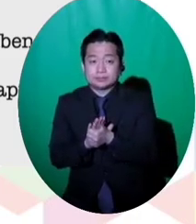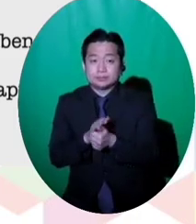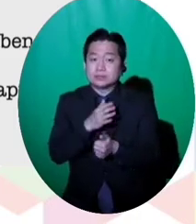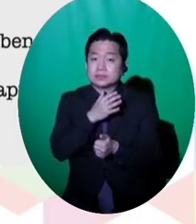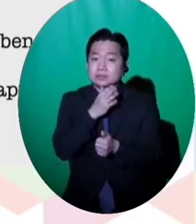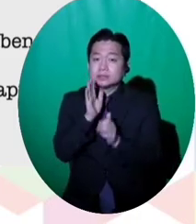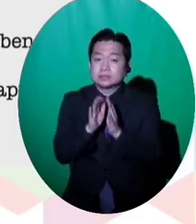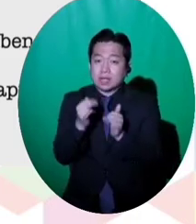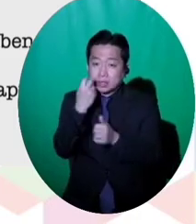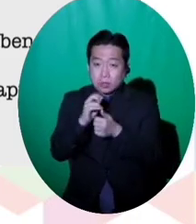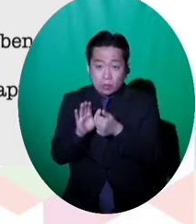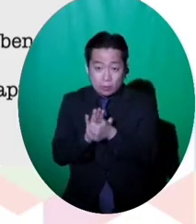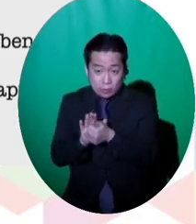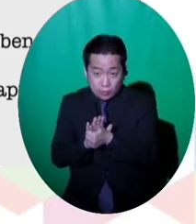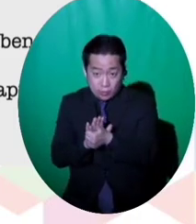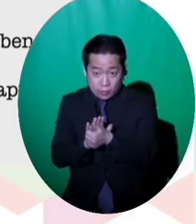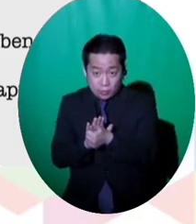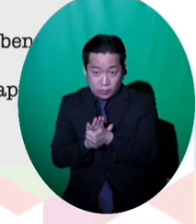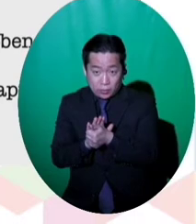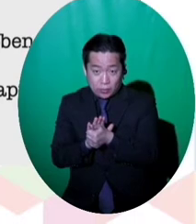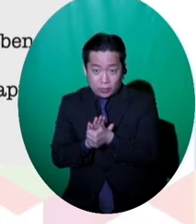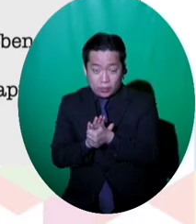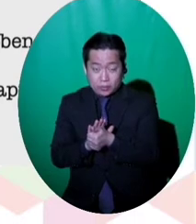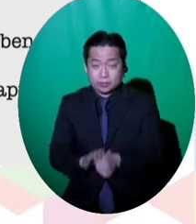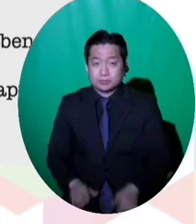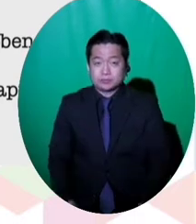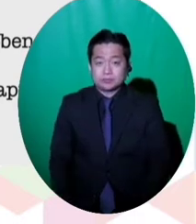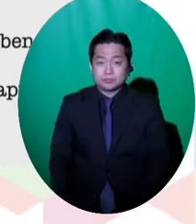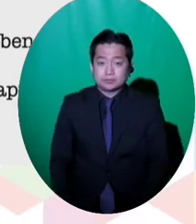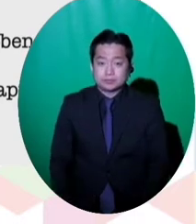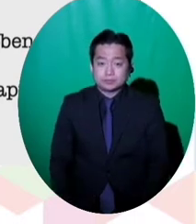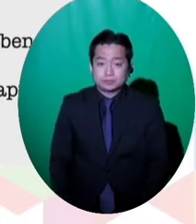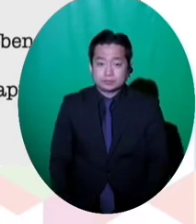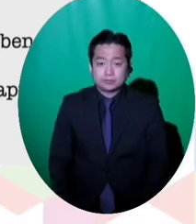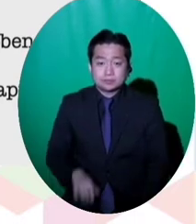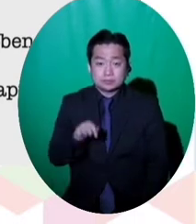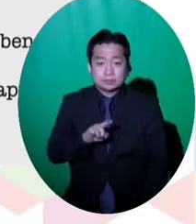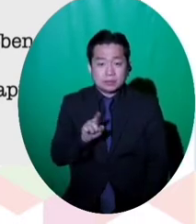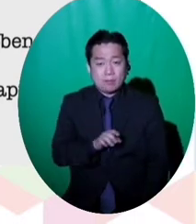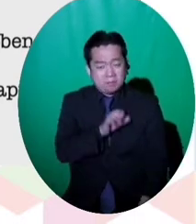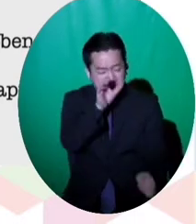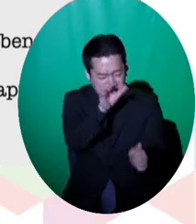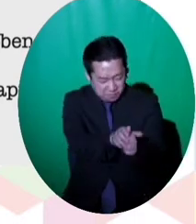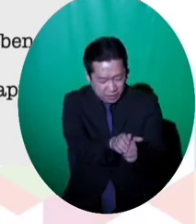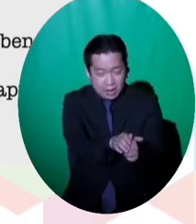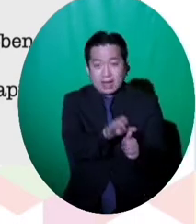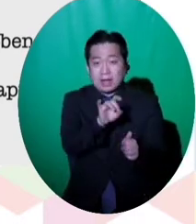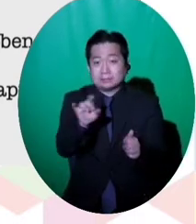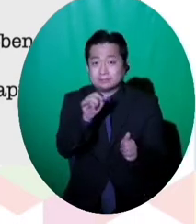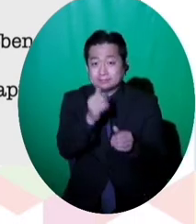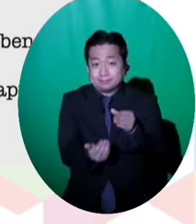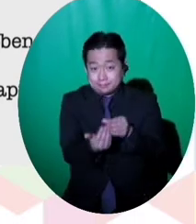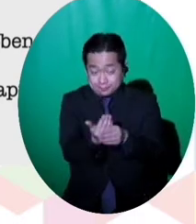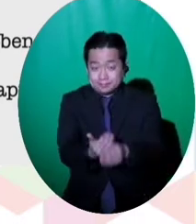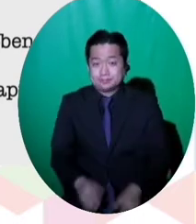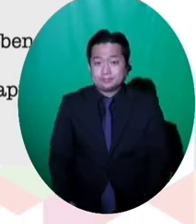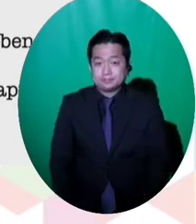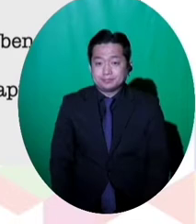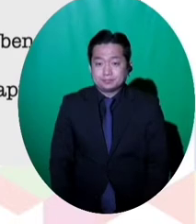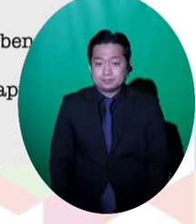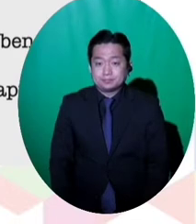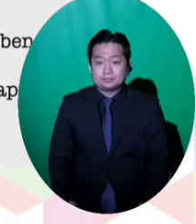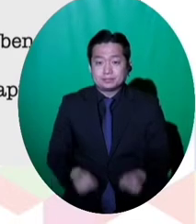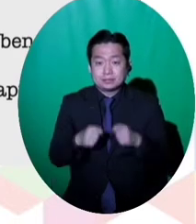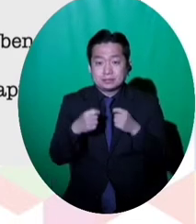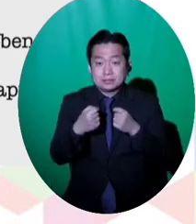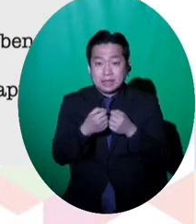added in providing a service to those who need it. You're not producing a commodity that can easily be bought and sold